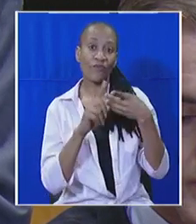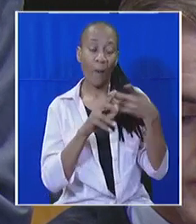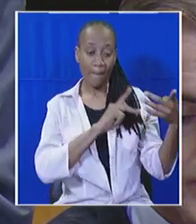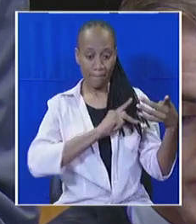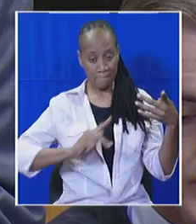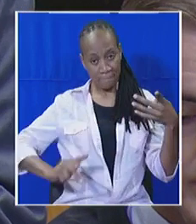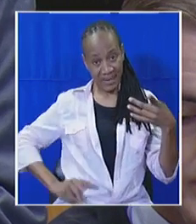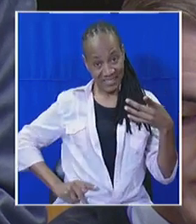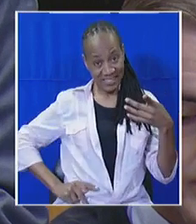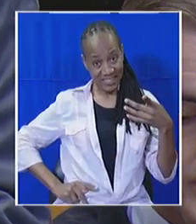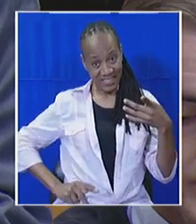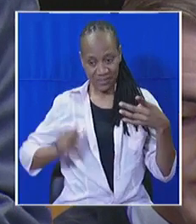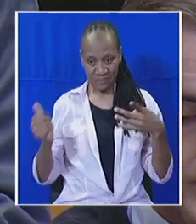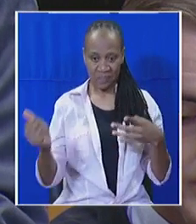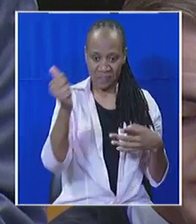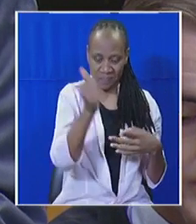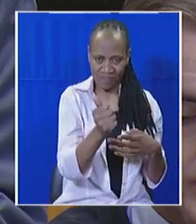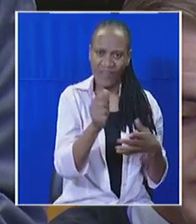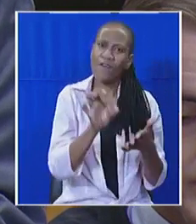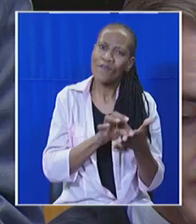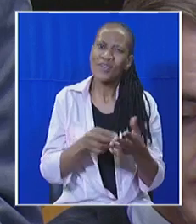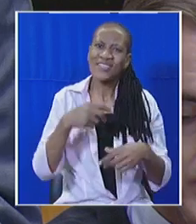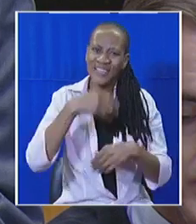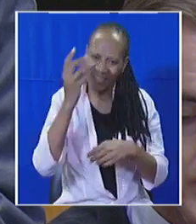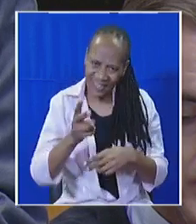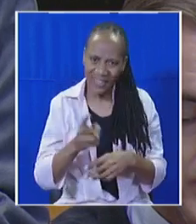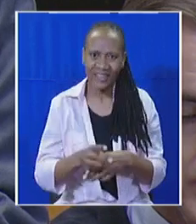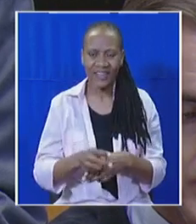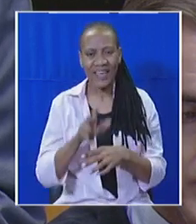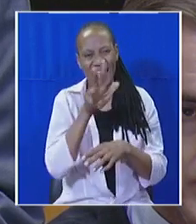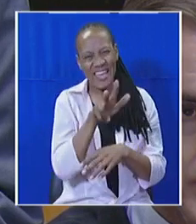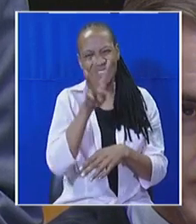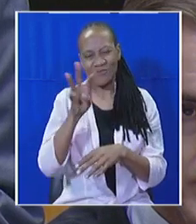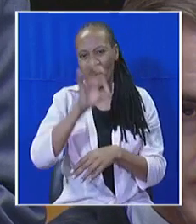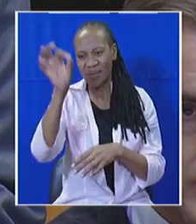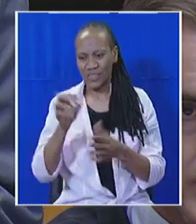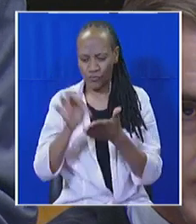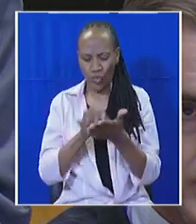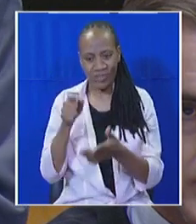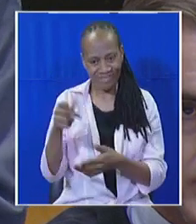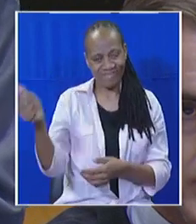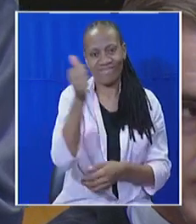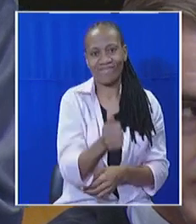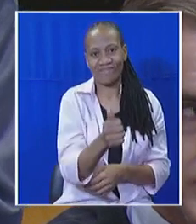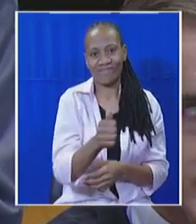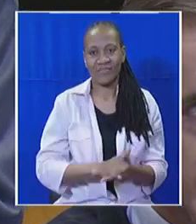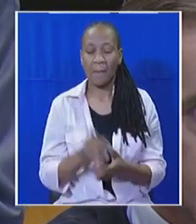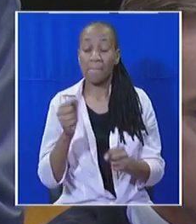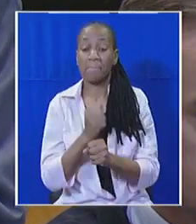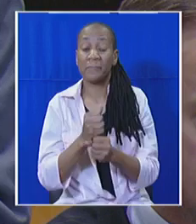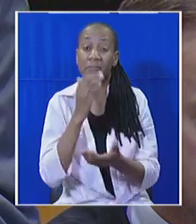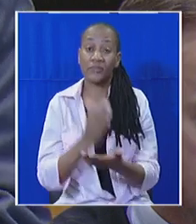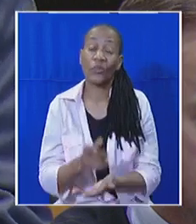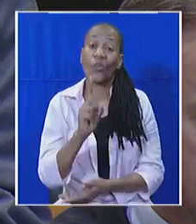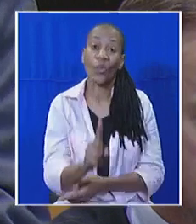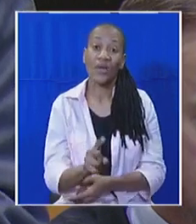Alassane Ouattara for his re-election as president with almost 84% of the vote, ensuring a landslide victory for